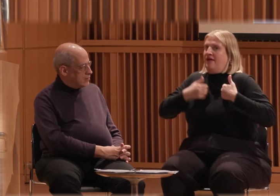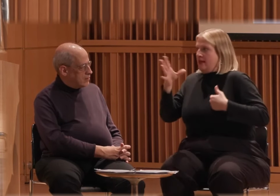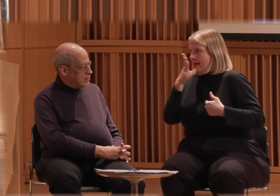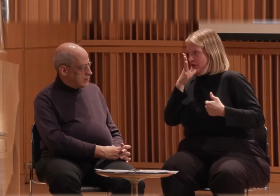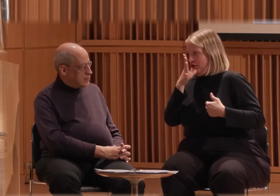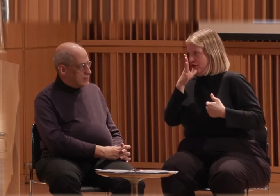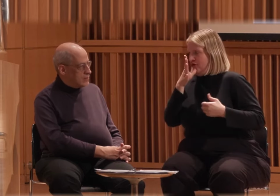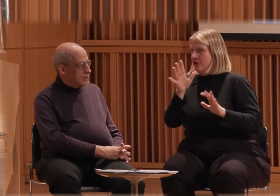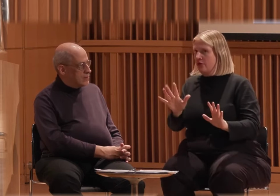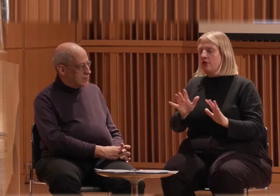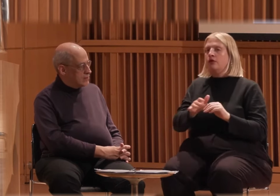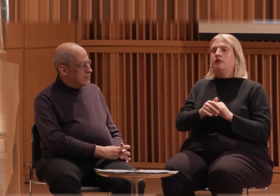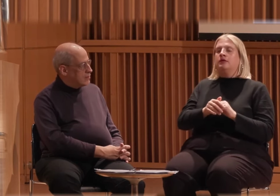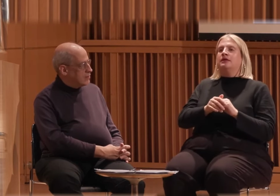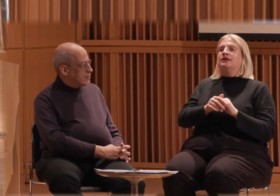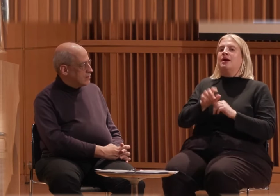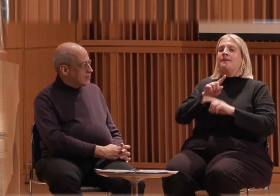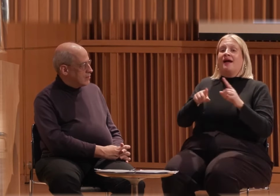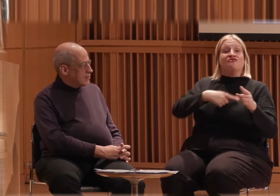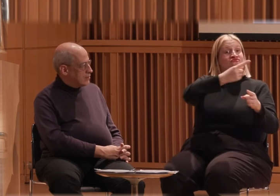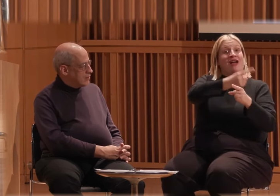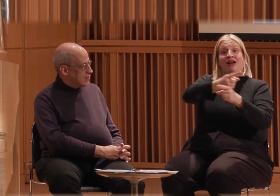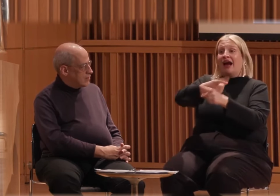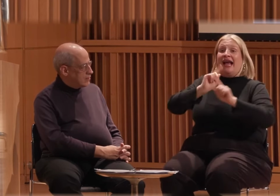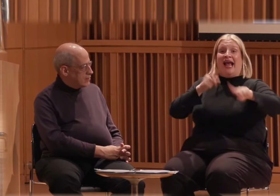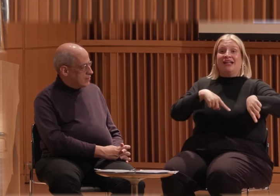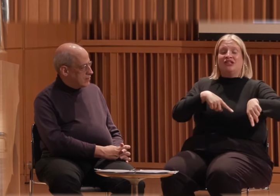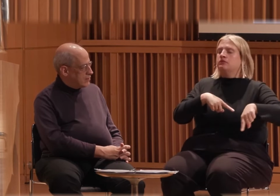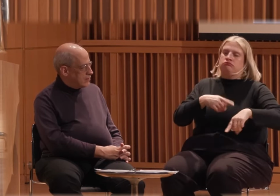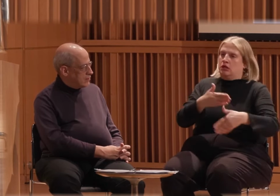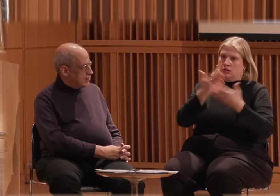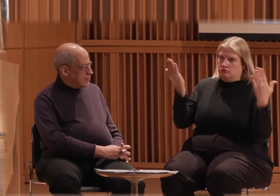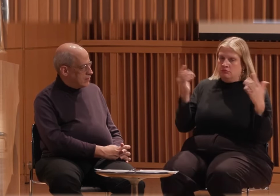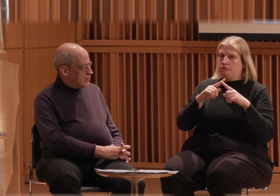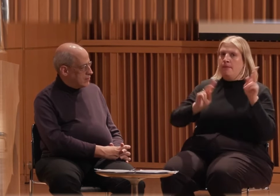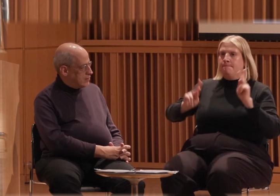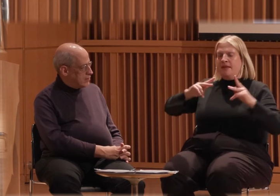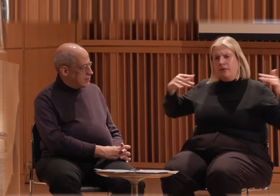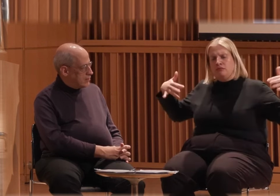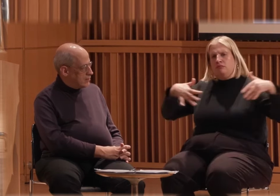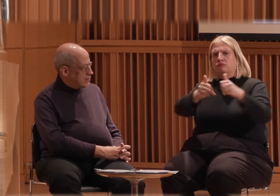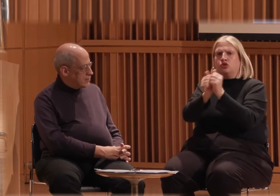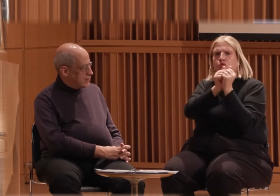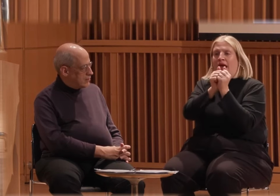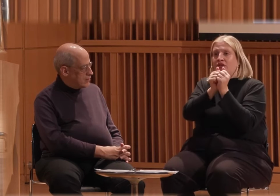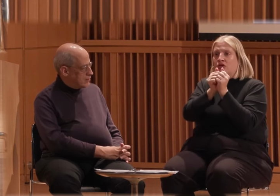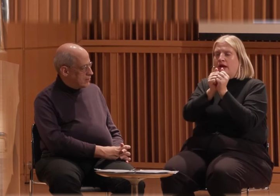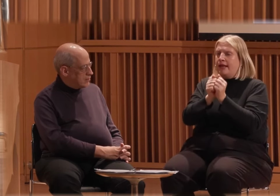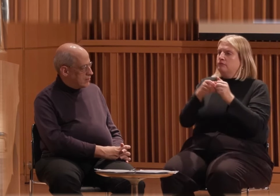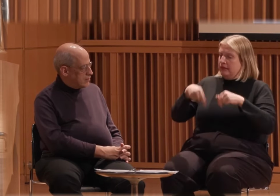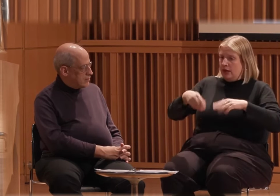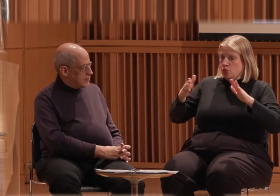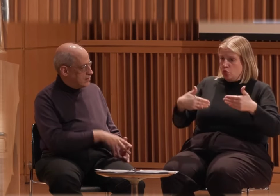fraught. There's no right answer. And people got together and in a room to